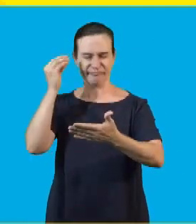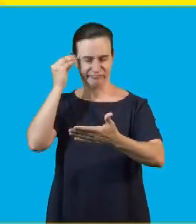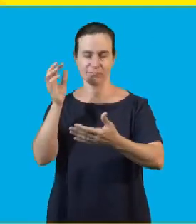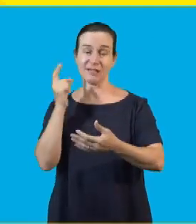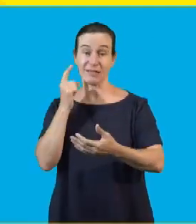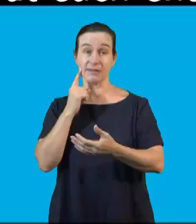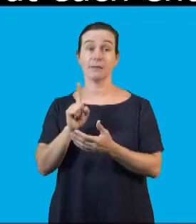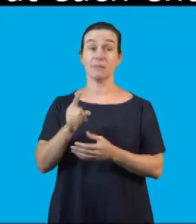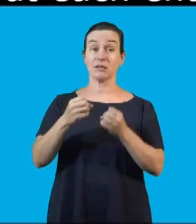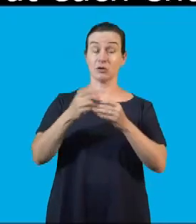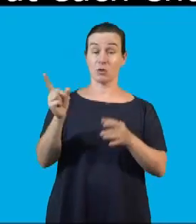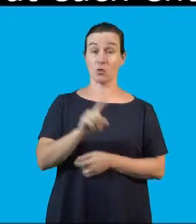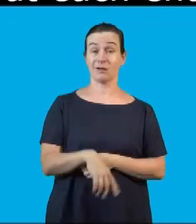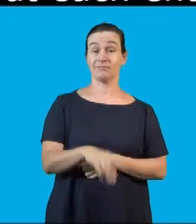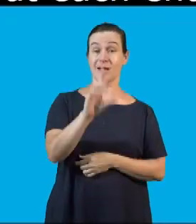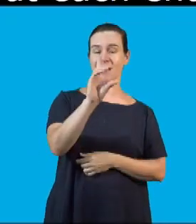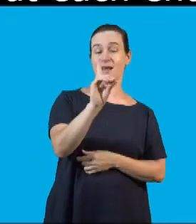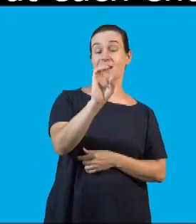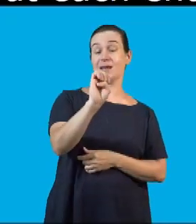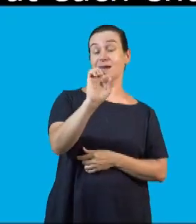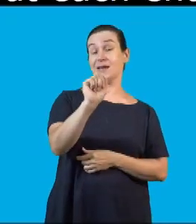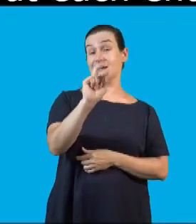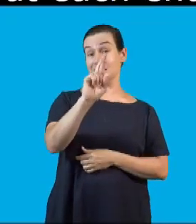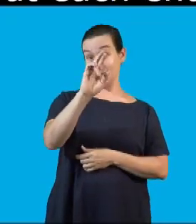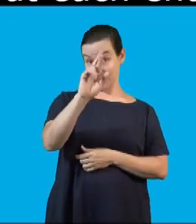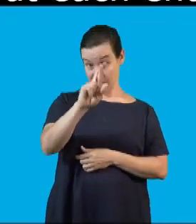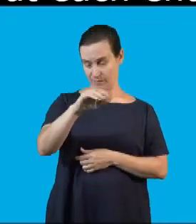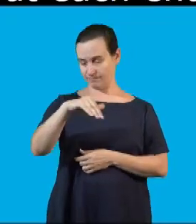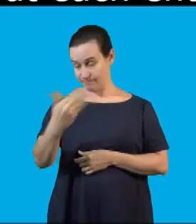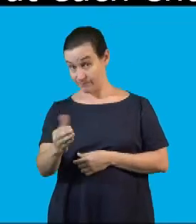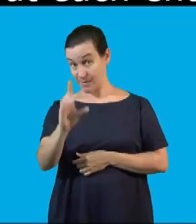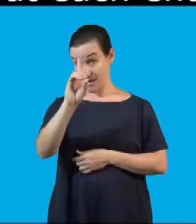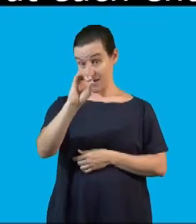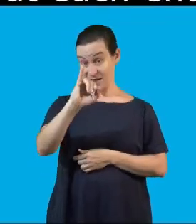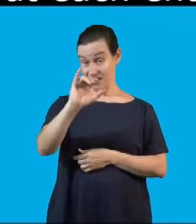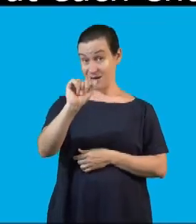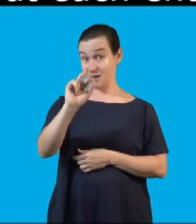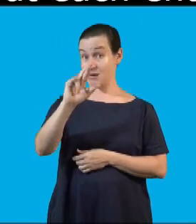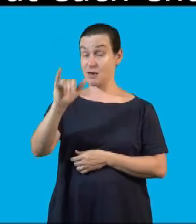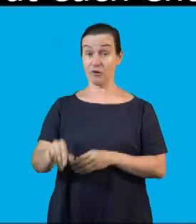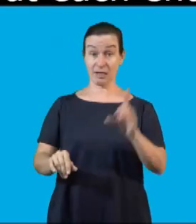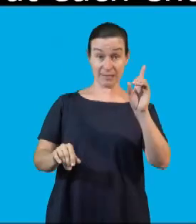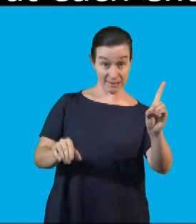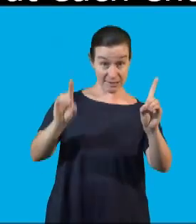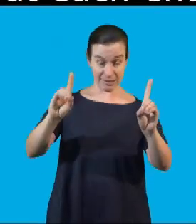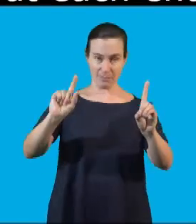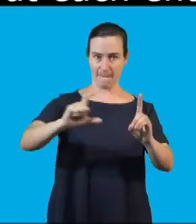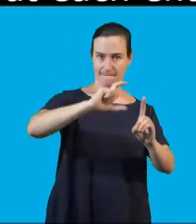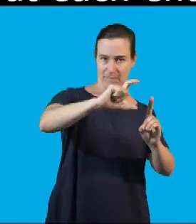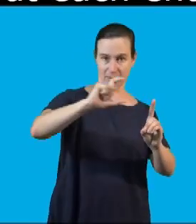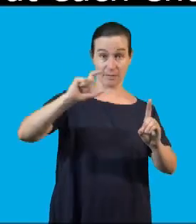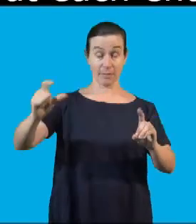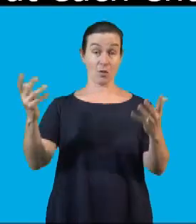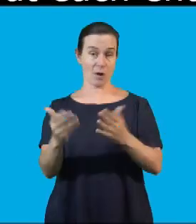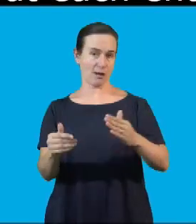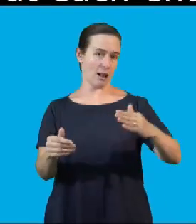memorize. Always start with "Dear Diary," both D's in capital letters, on the left-hand side of the